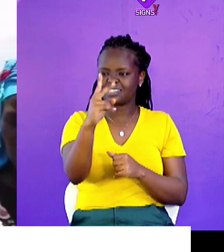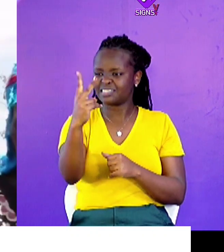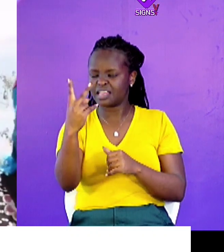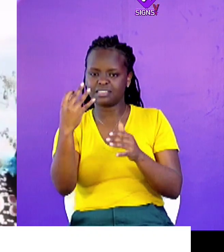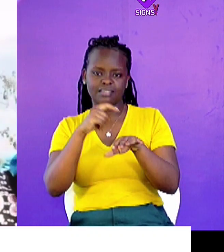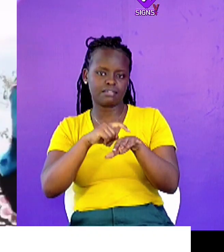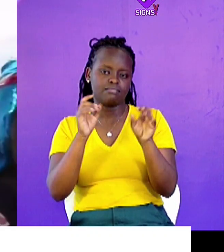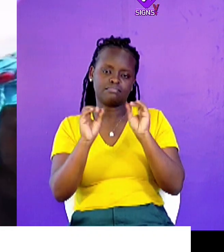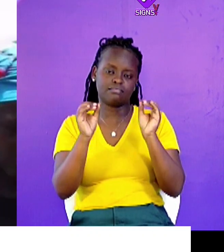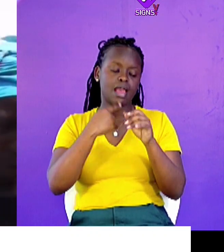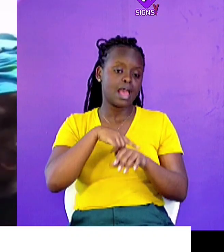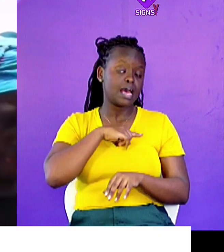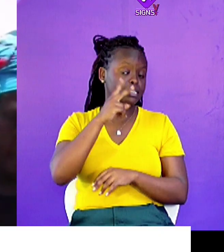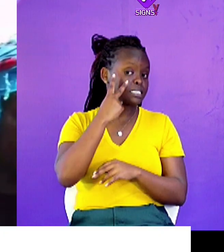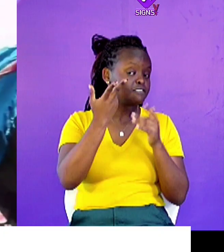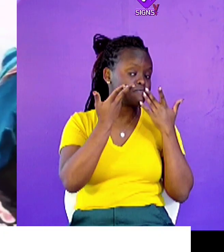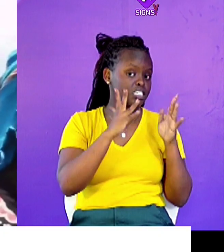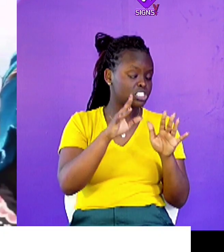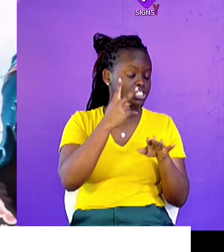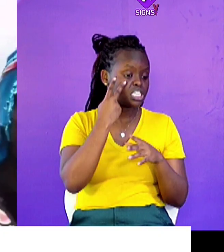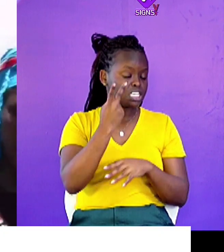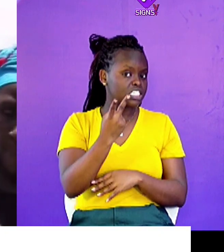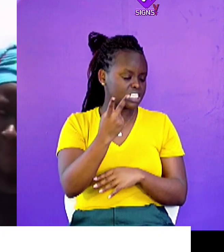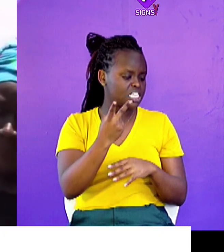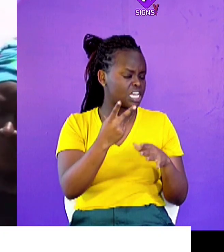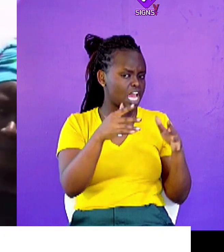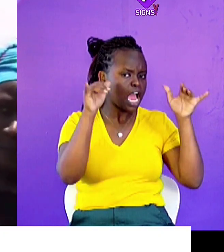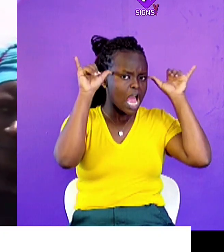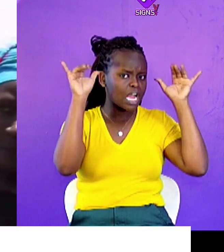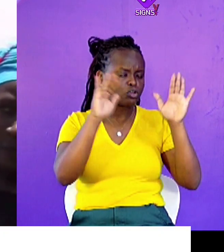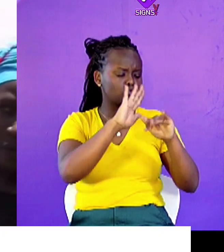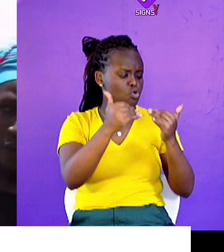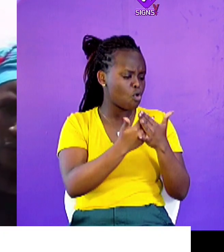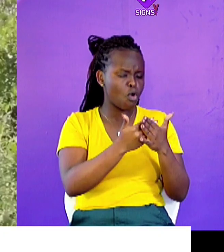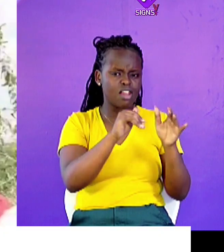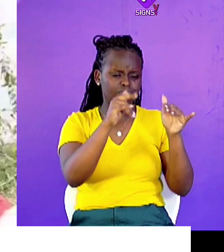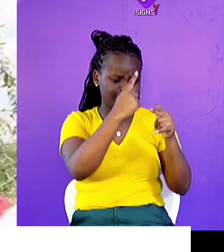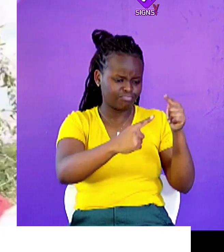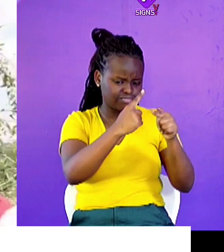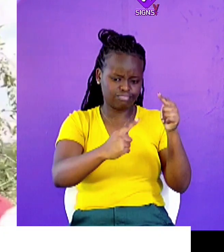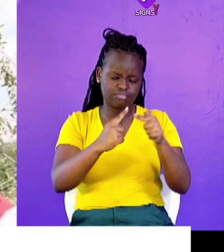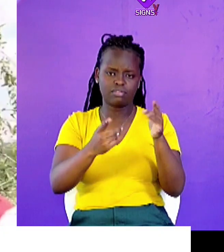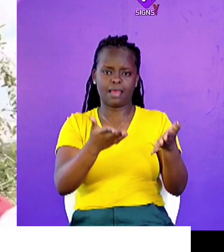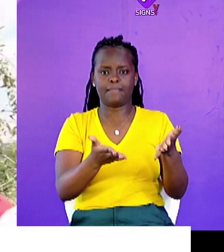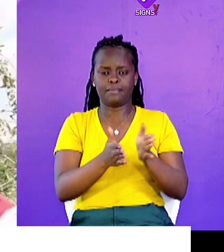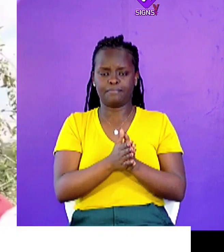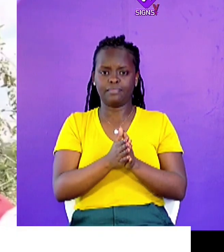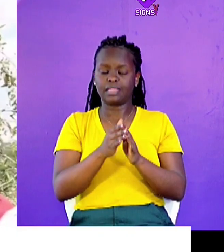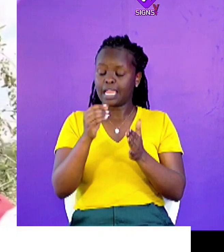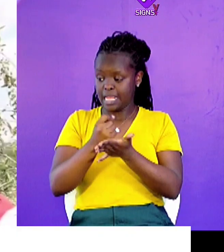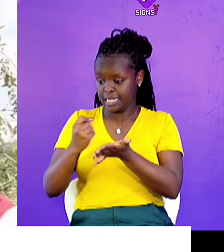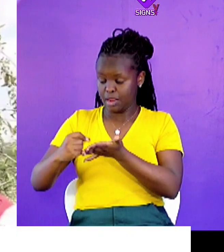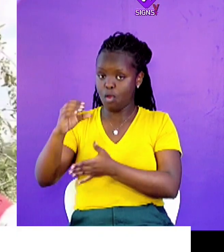tumekuja hapa sisi wote tumetazama, tumeona zile ng'ombe zenye zote zimechijiwa hapa. This one has to come to a stop. Nikaandikisha ombi